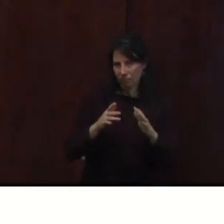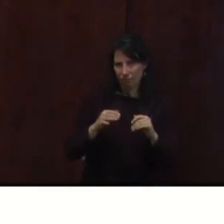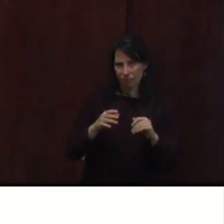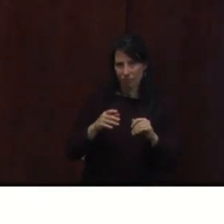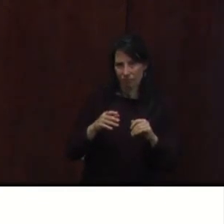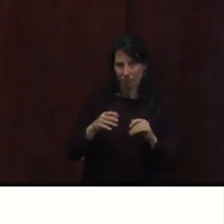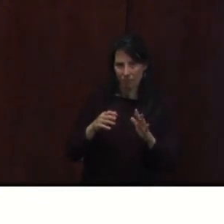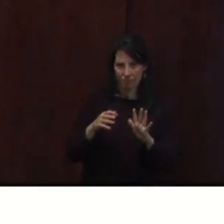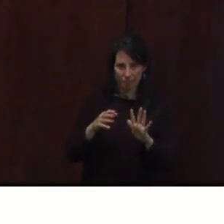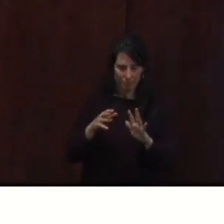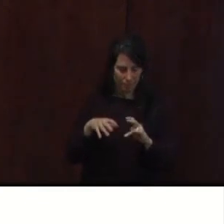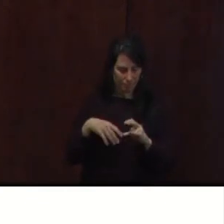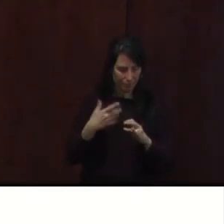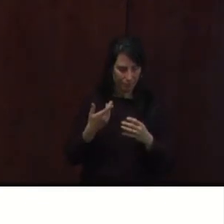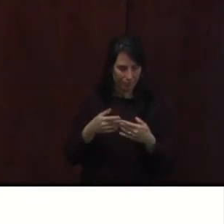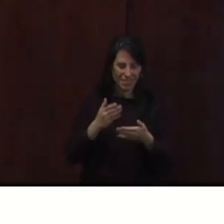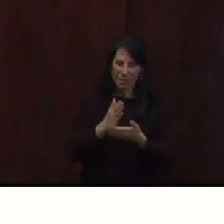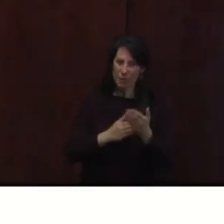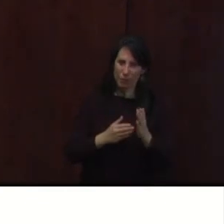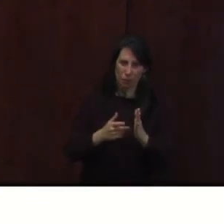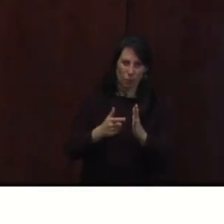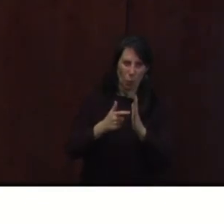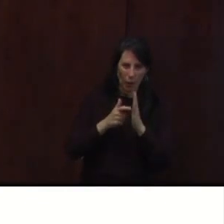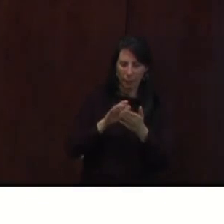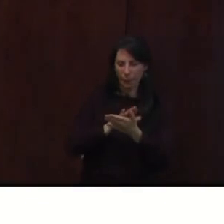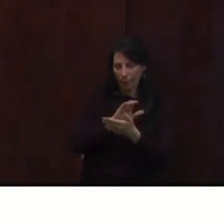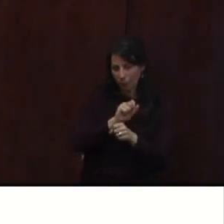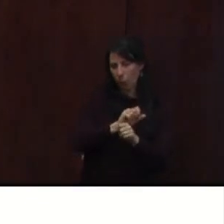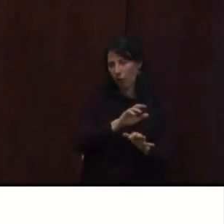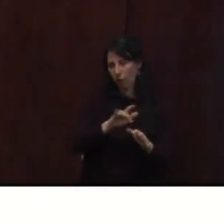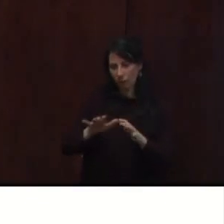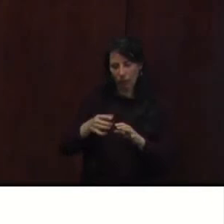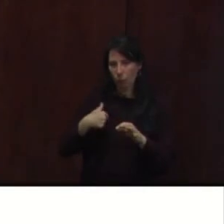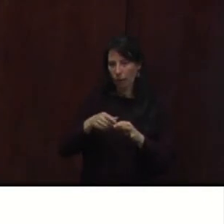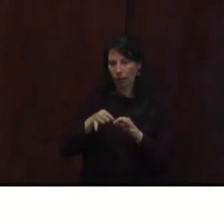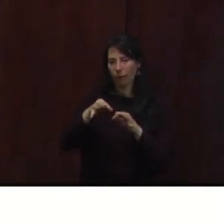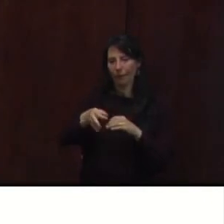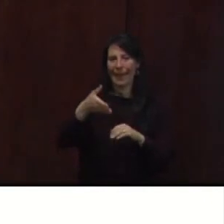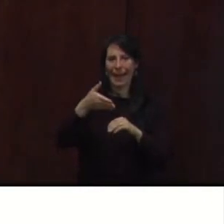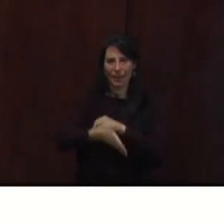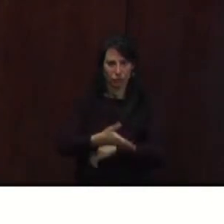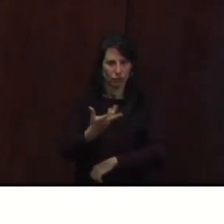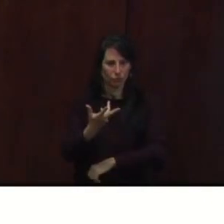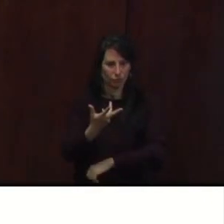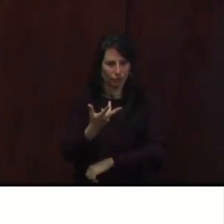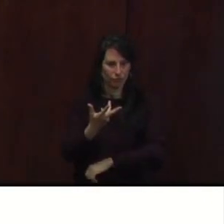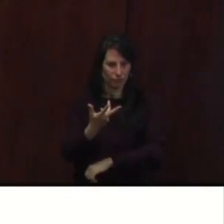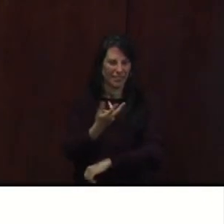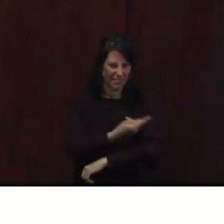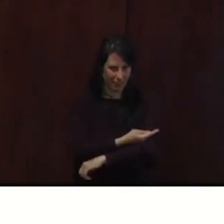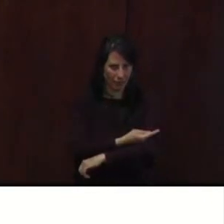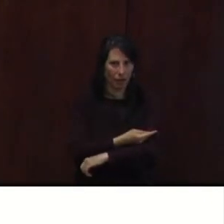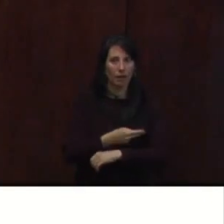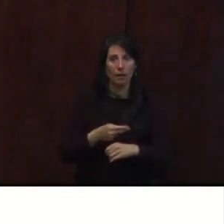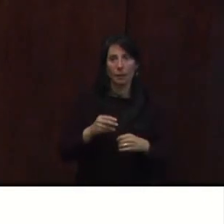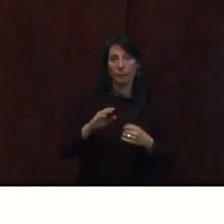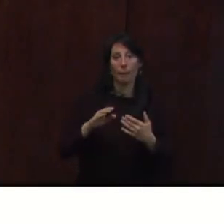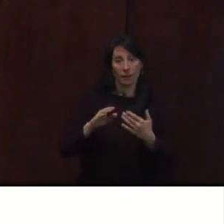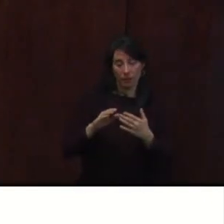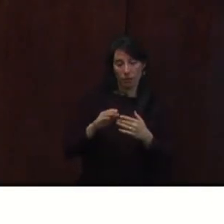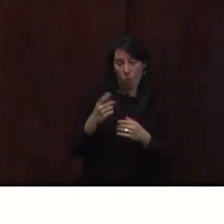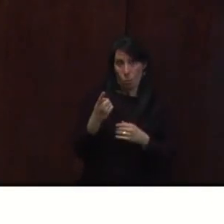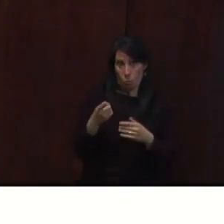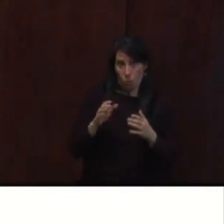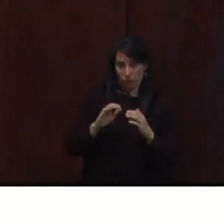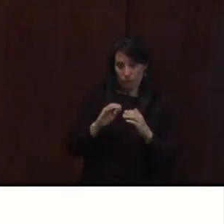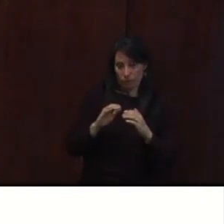to post-vaccine. But fundamentally, what changes for us next week is that we're removing all second doses from the AB Tech site and moving them